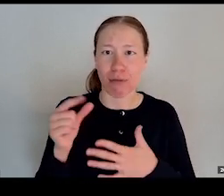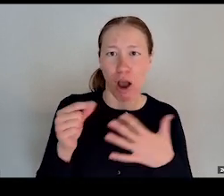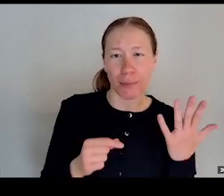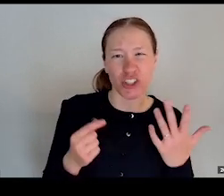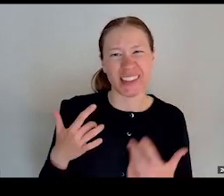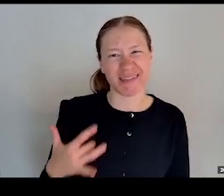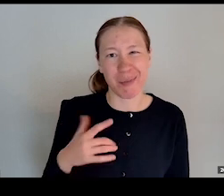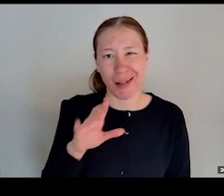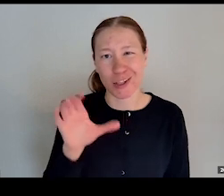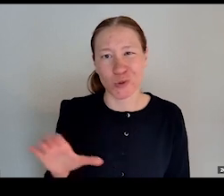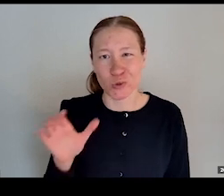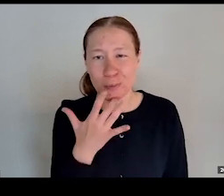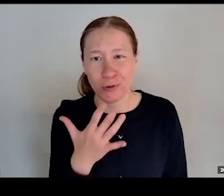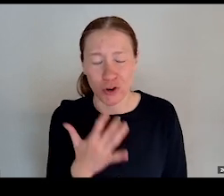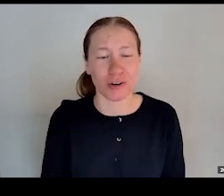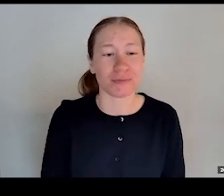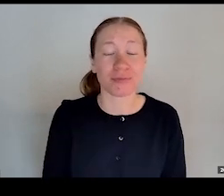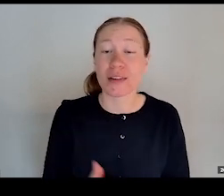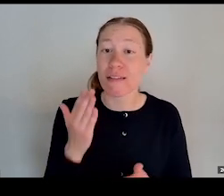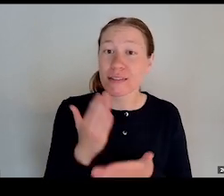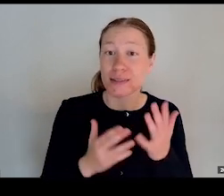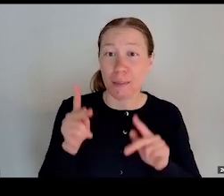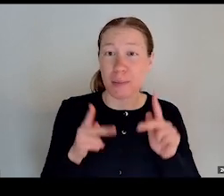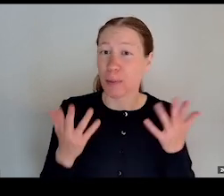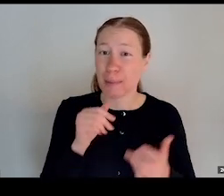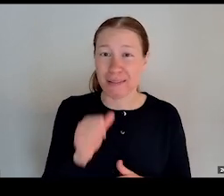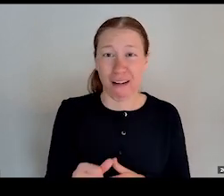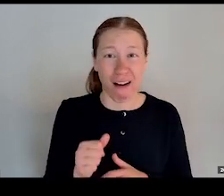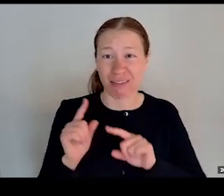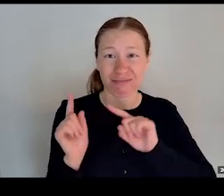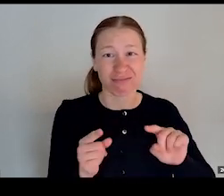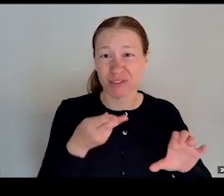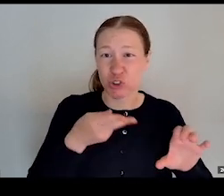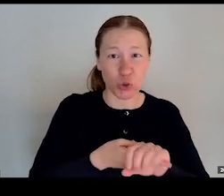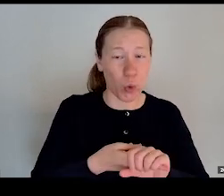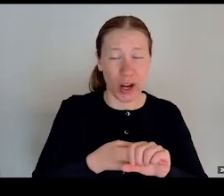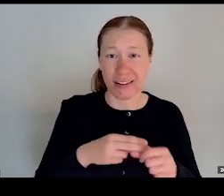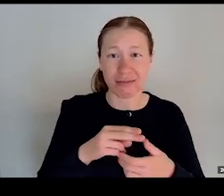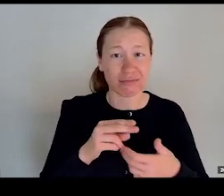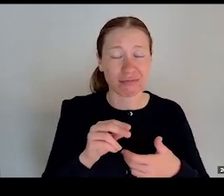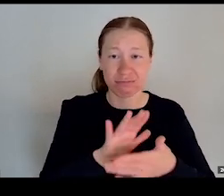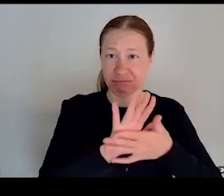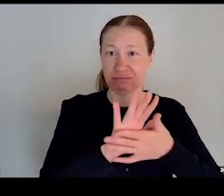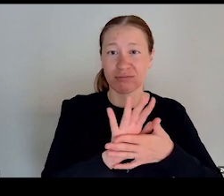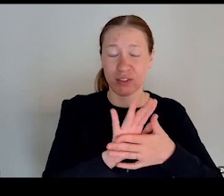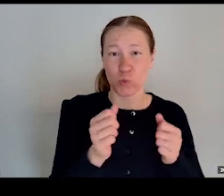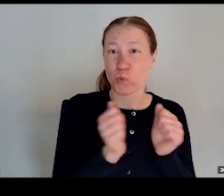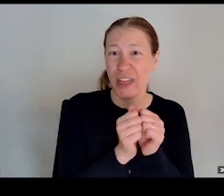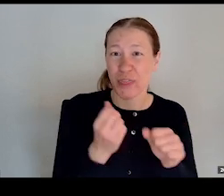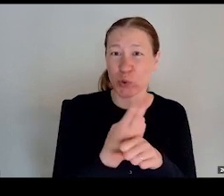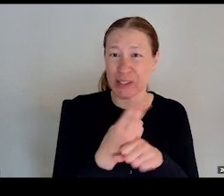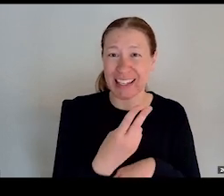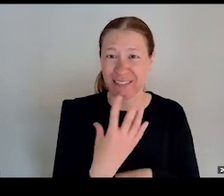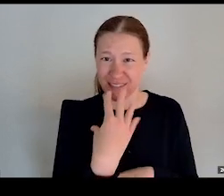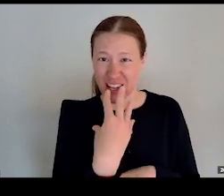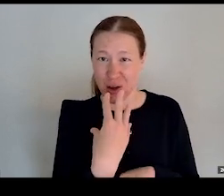As I stated earlier, some individuals may not attend virtually through a video access. They may want to call in through their phones. So